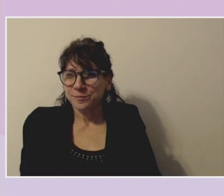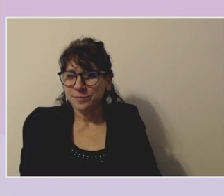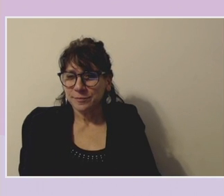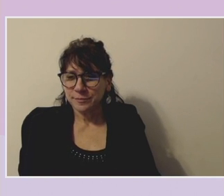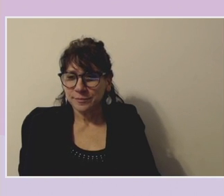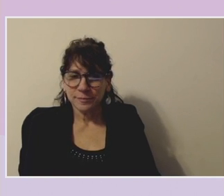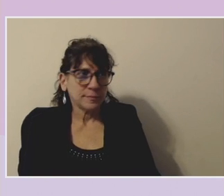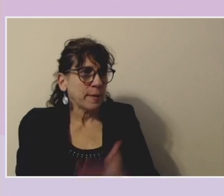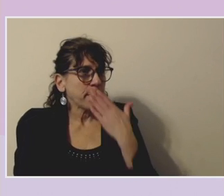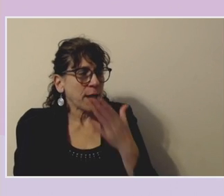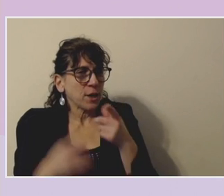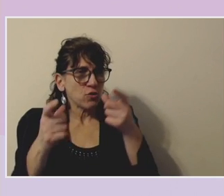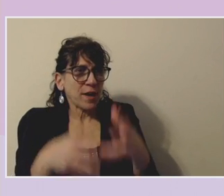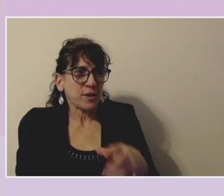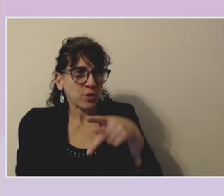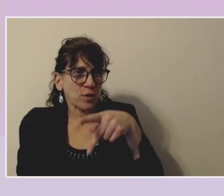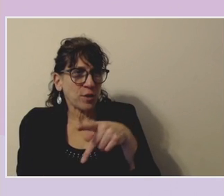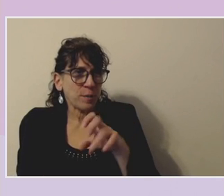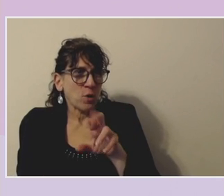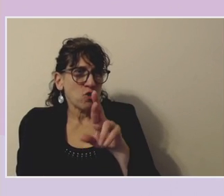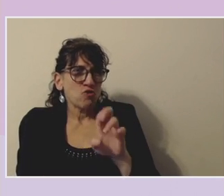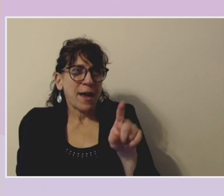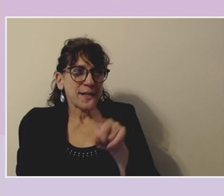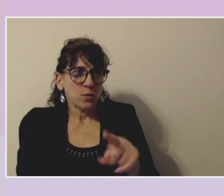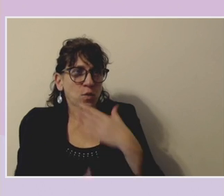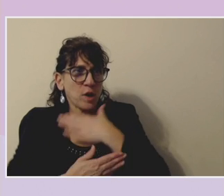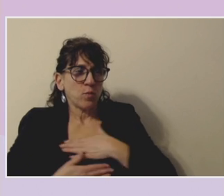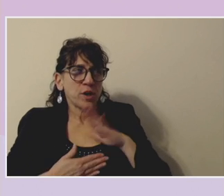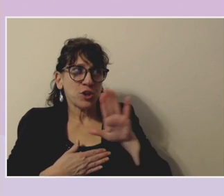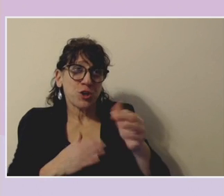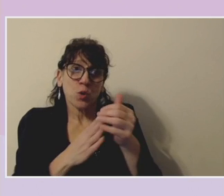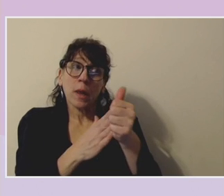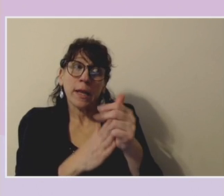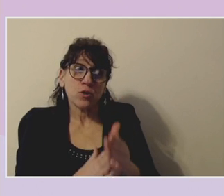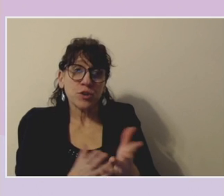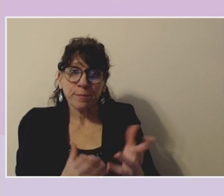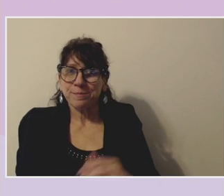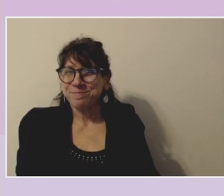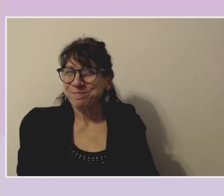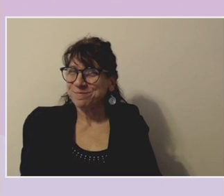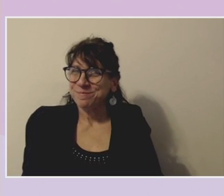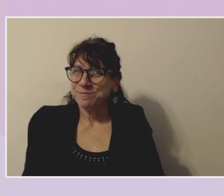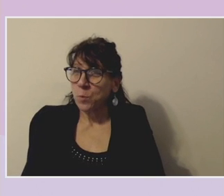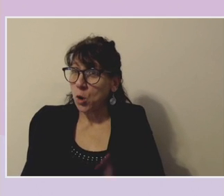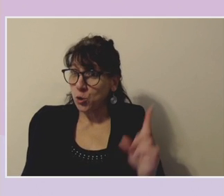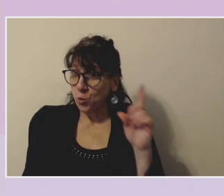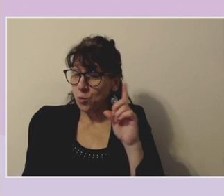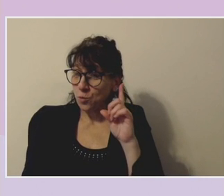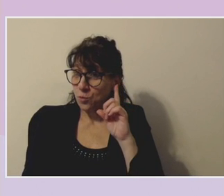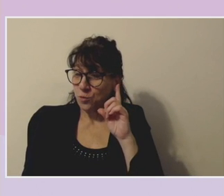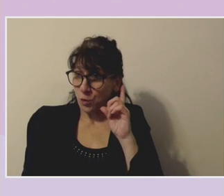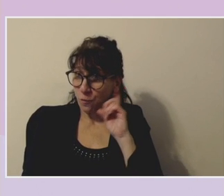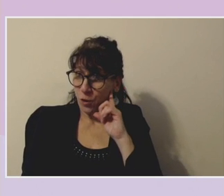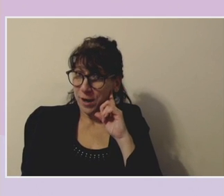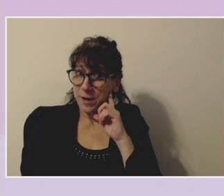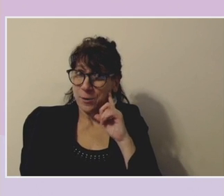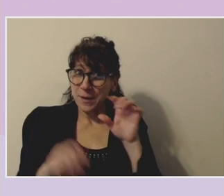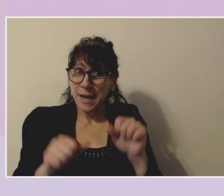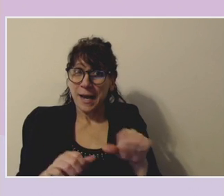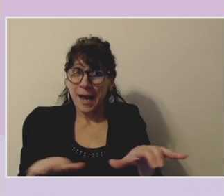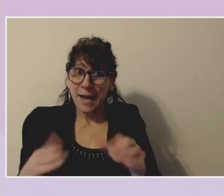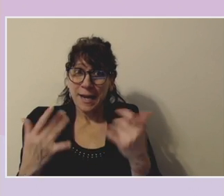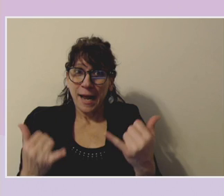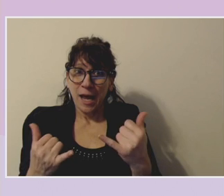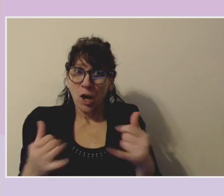Thank you, Director Perez. We appreciate your leadership. Well, folks, you heard it. You can act now by bringing together